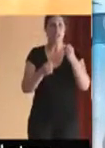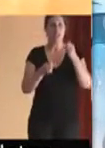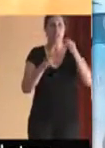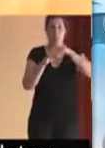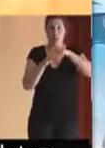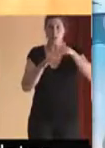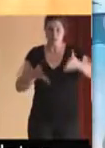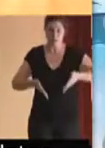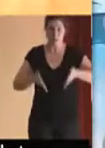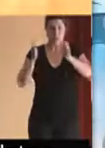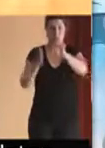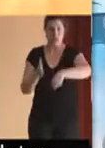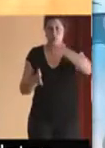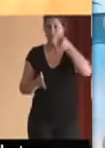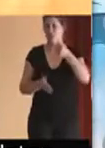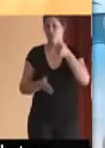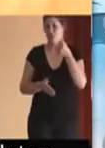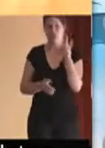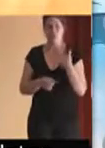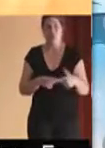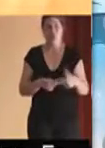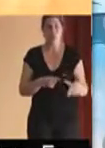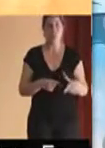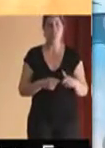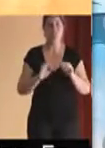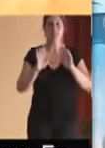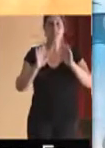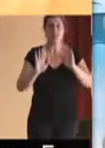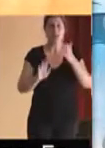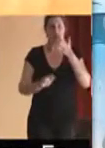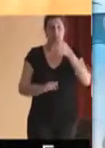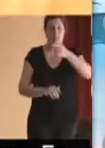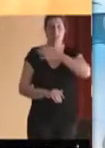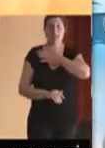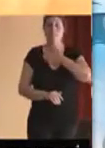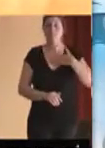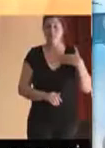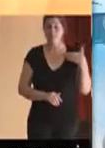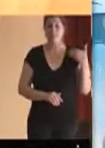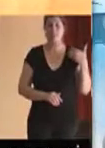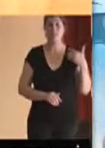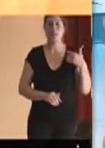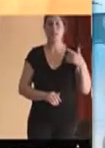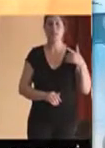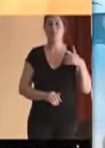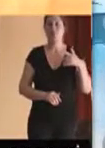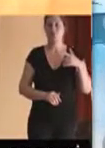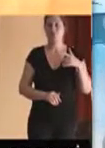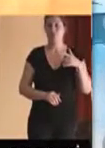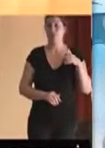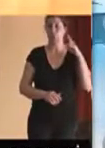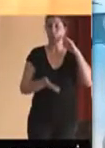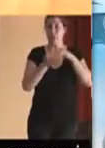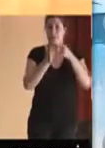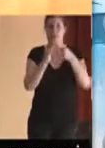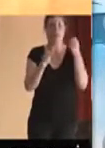bicycles, holes, sort of free corridors, etc. But if